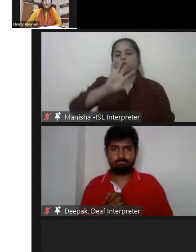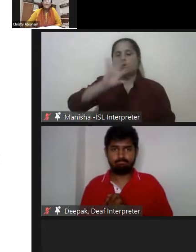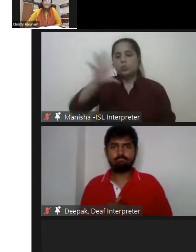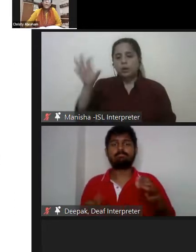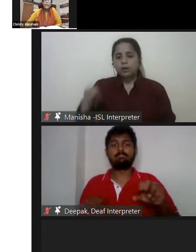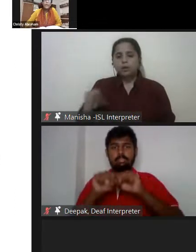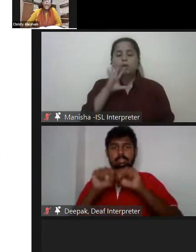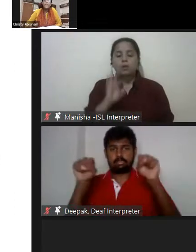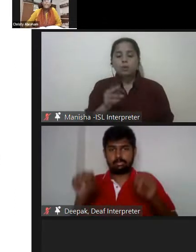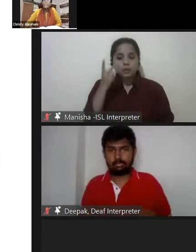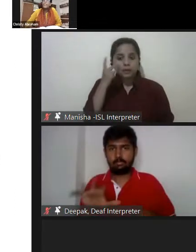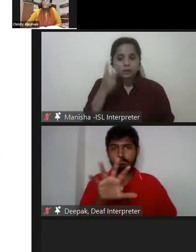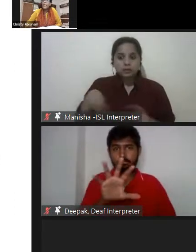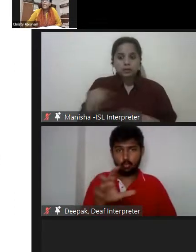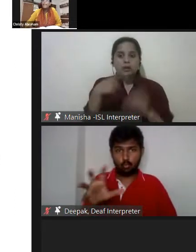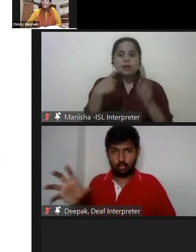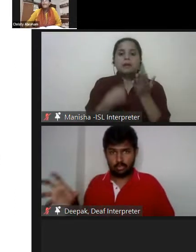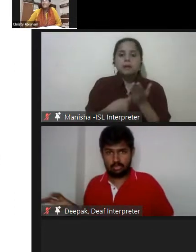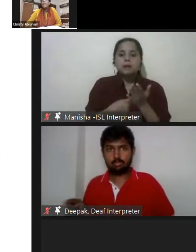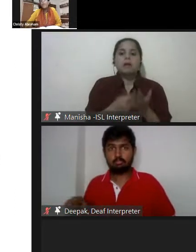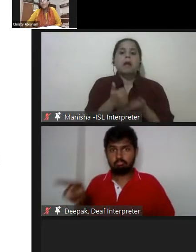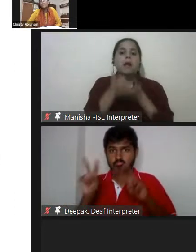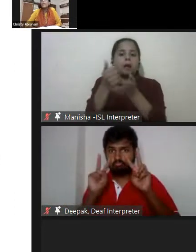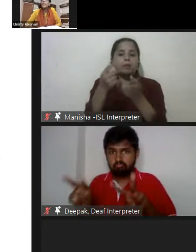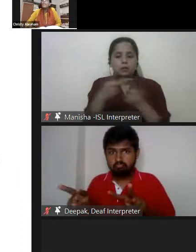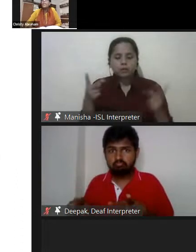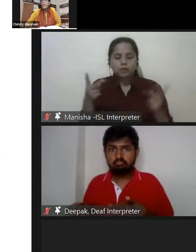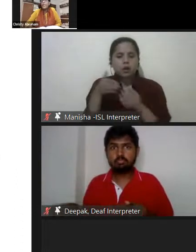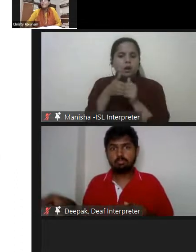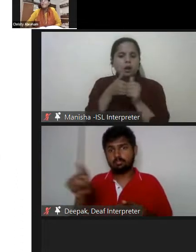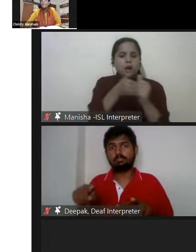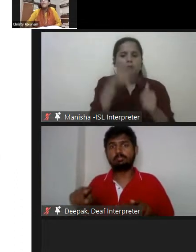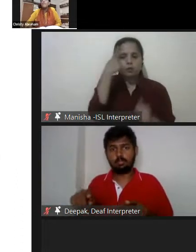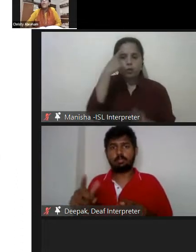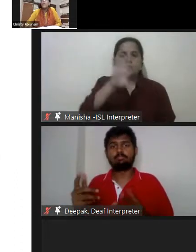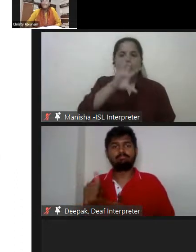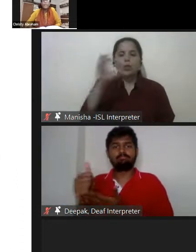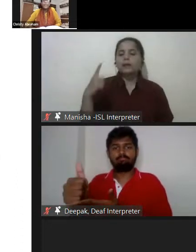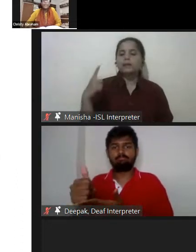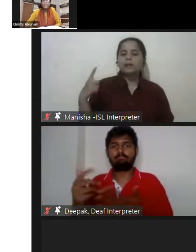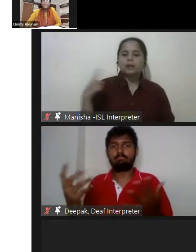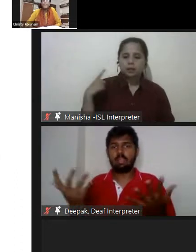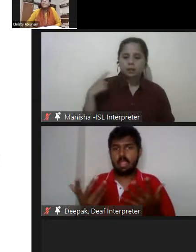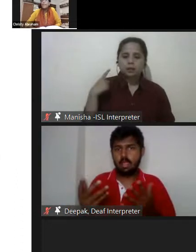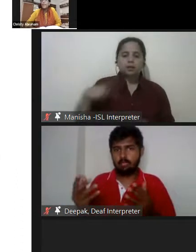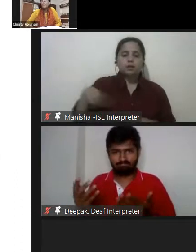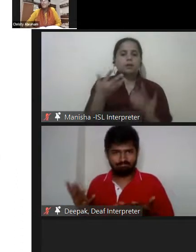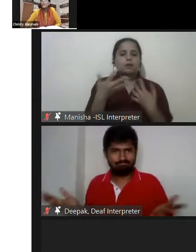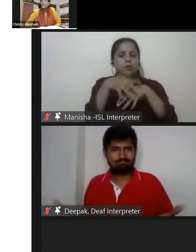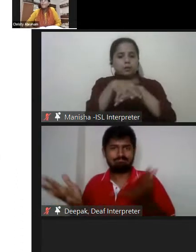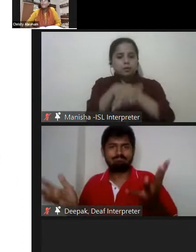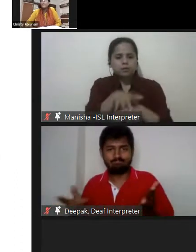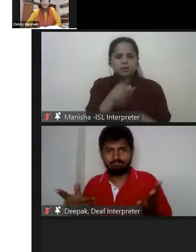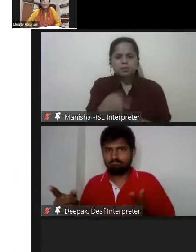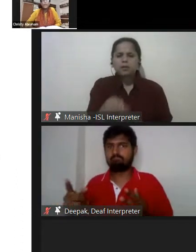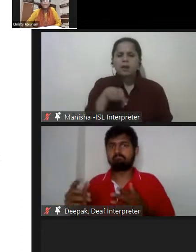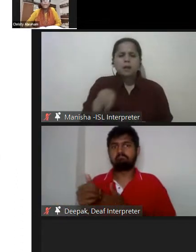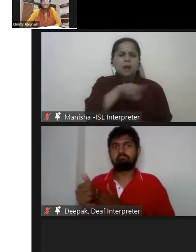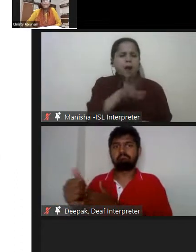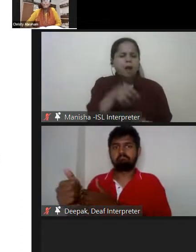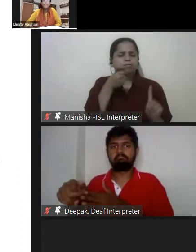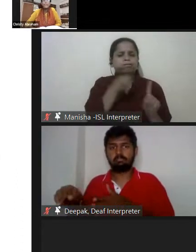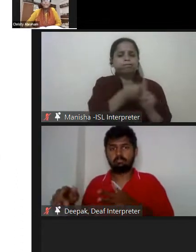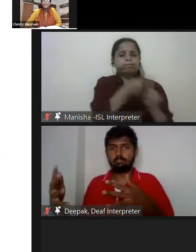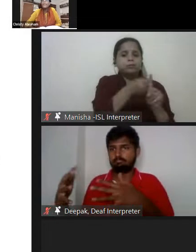introduced rehabilitation guide for the country leaders for integration. It's a very bureaucratic